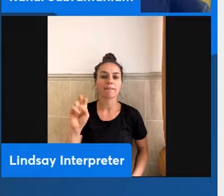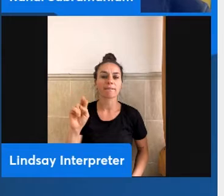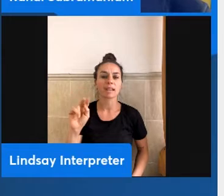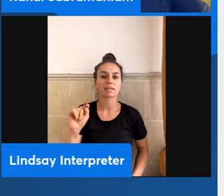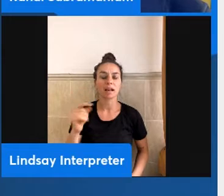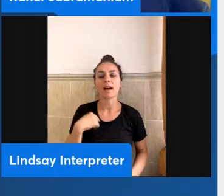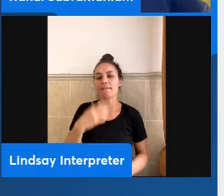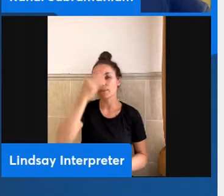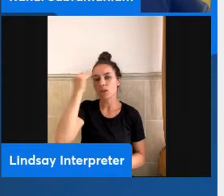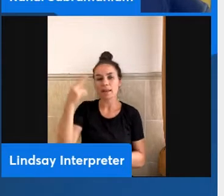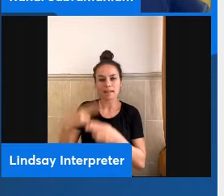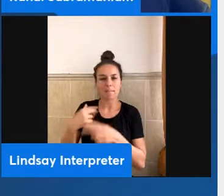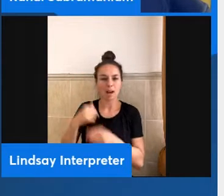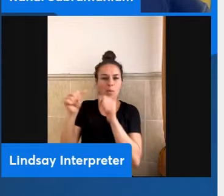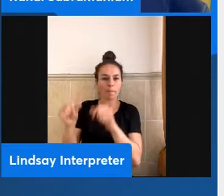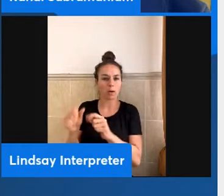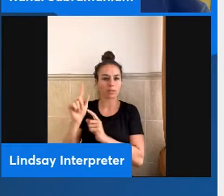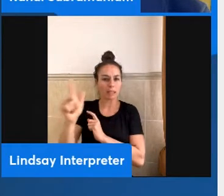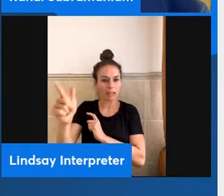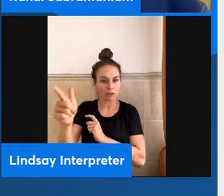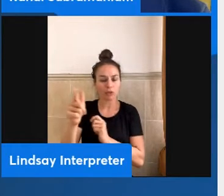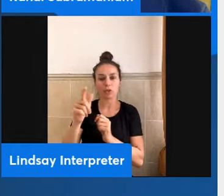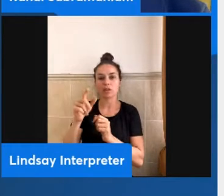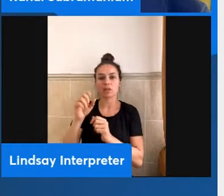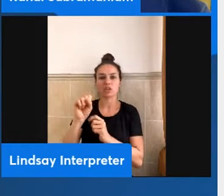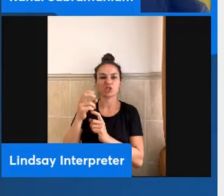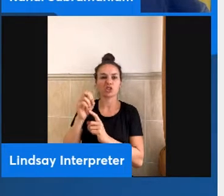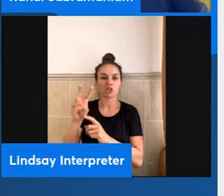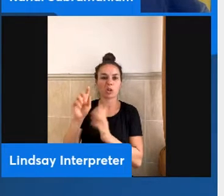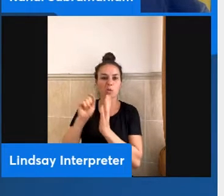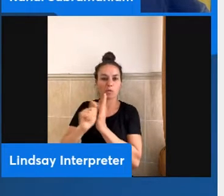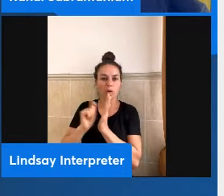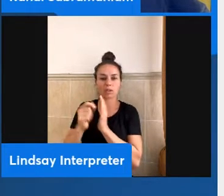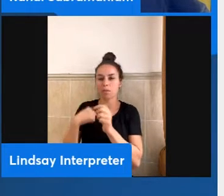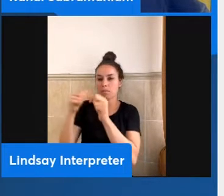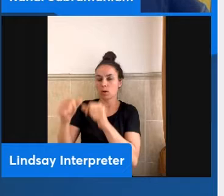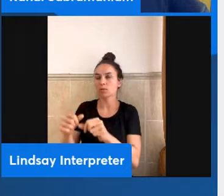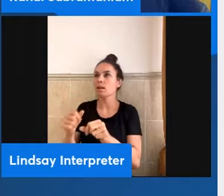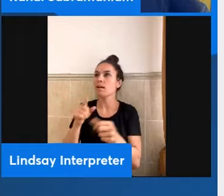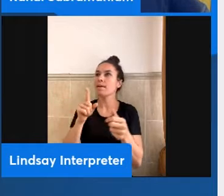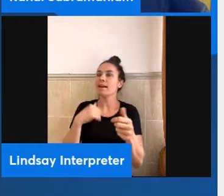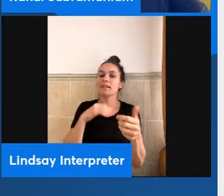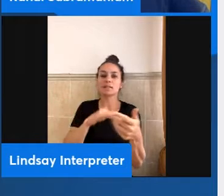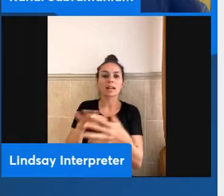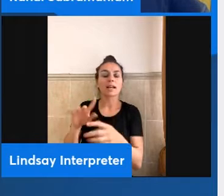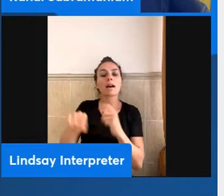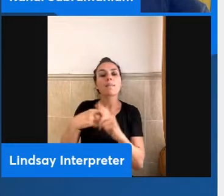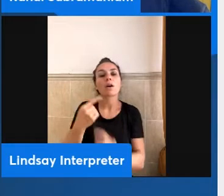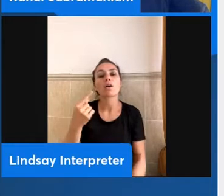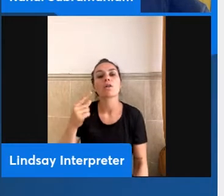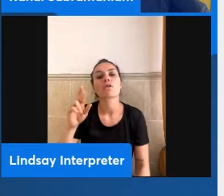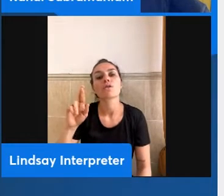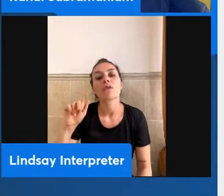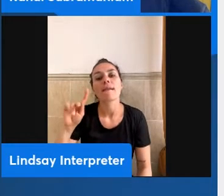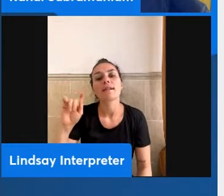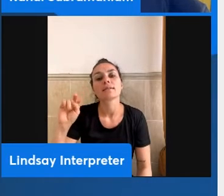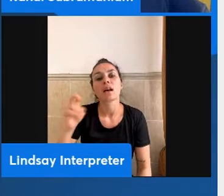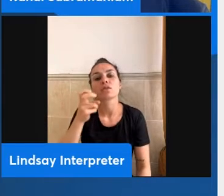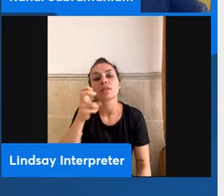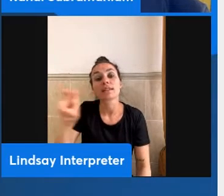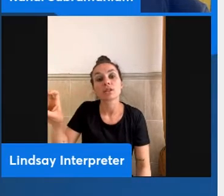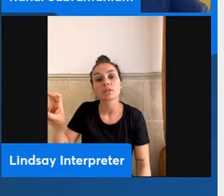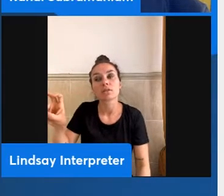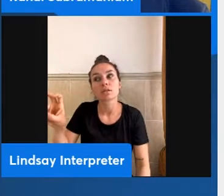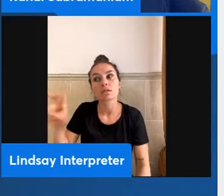in reInvent, they did a study on the Graviton transitioning to ARM, and they found it took many dev